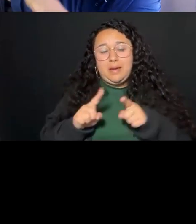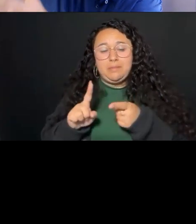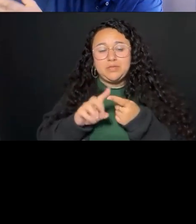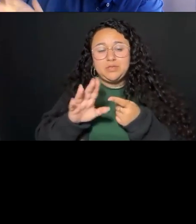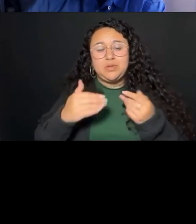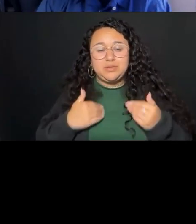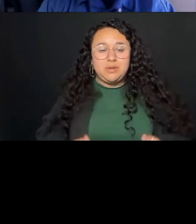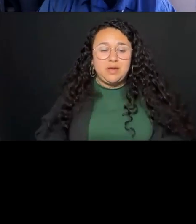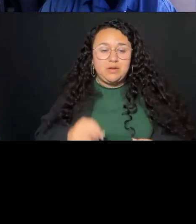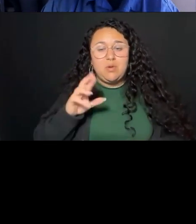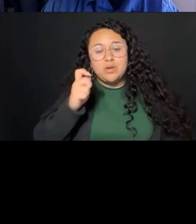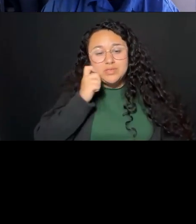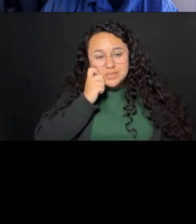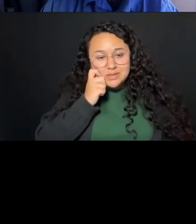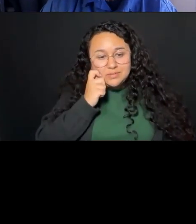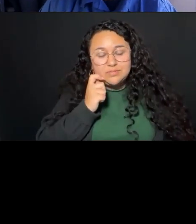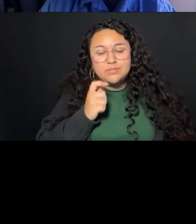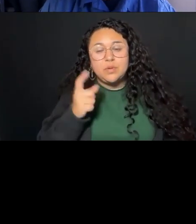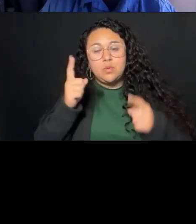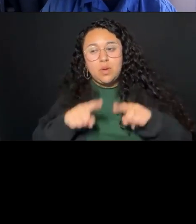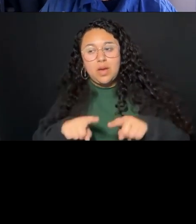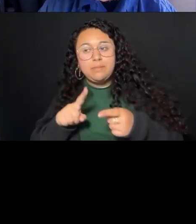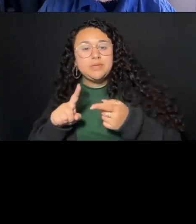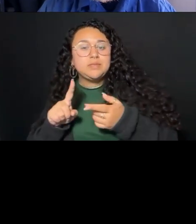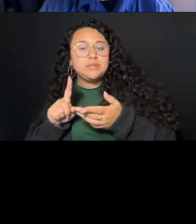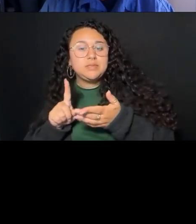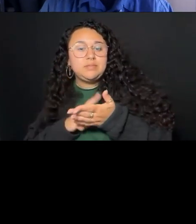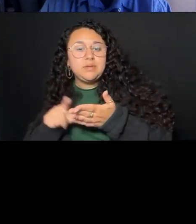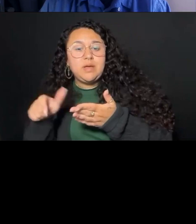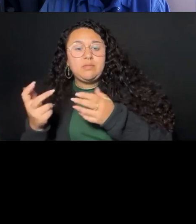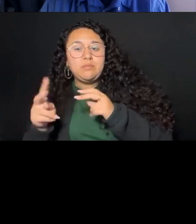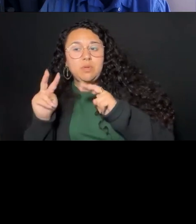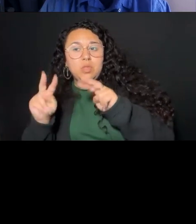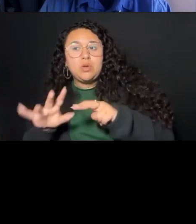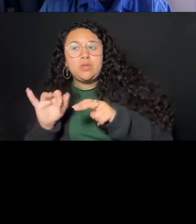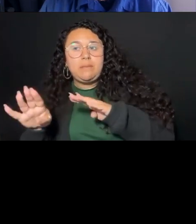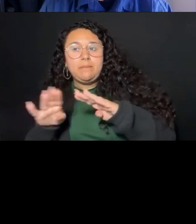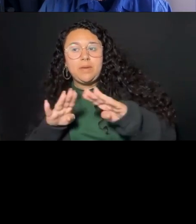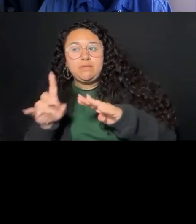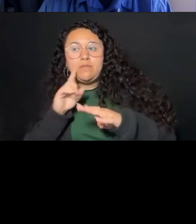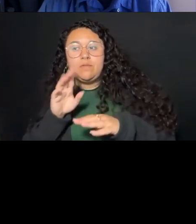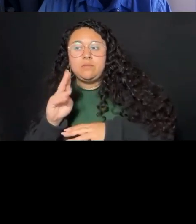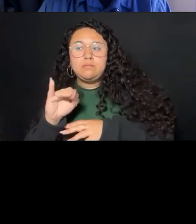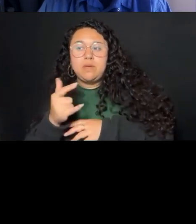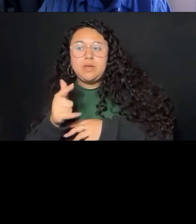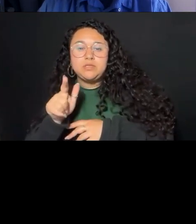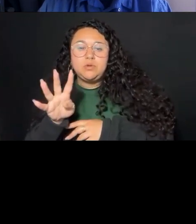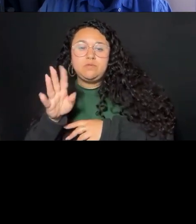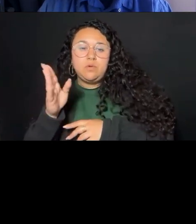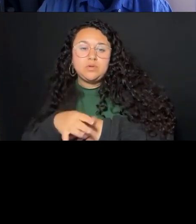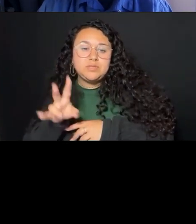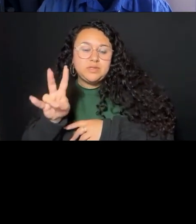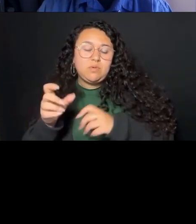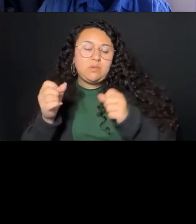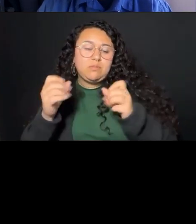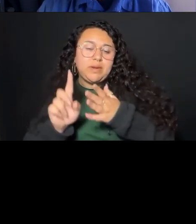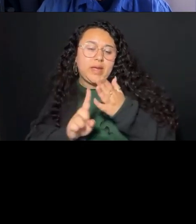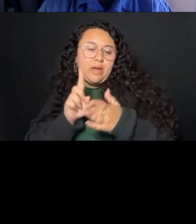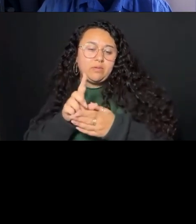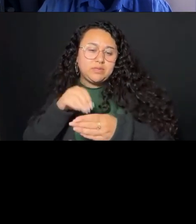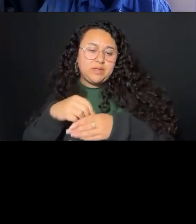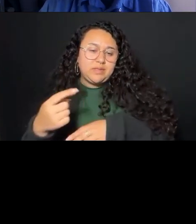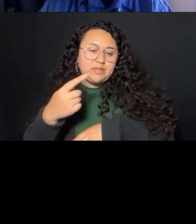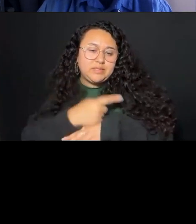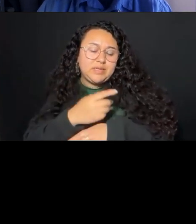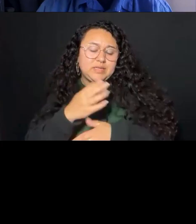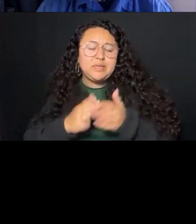What happens sometimes when other people look at the behavior of binding 24/7 or many hours of the day is some people might think it's unhealthy. Like, why would you